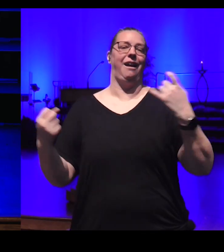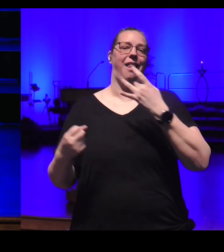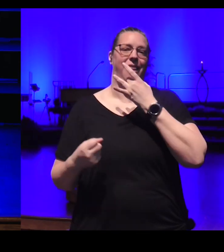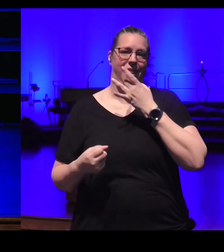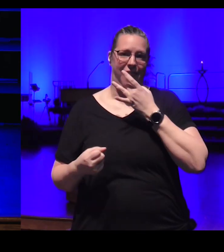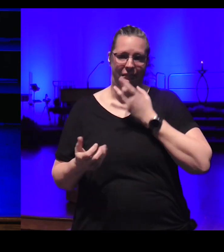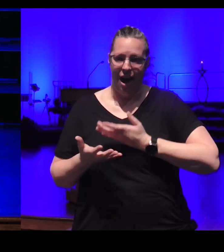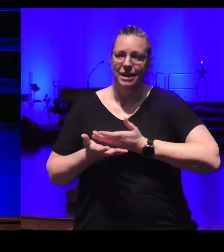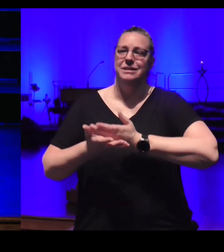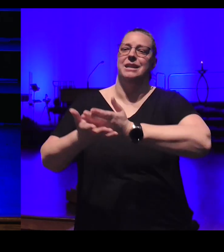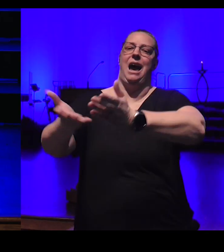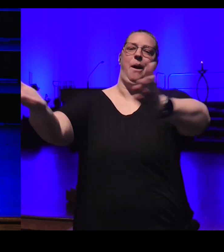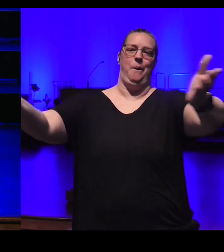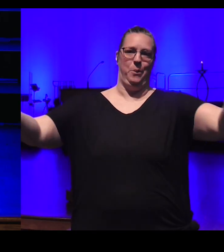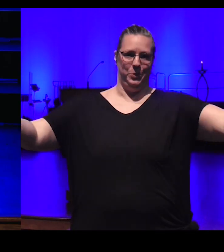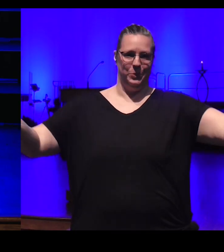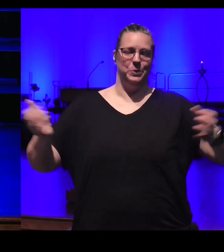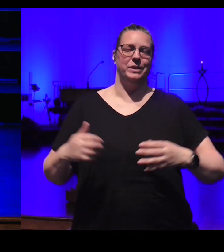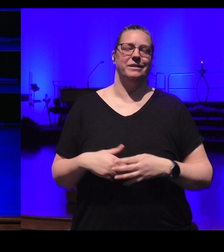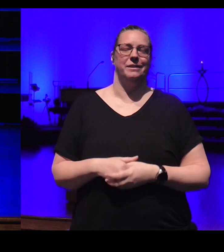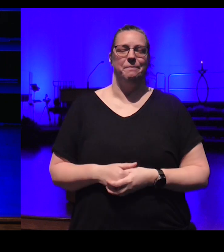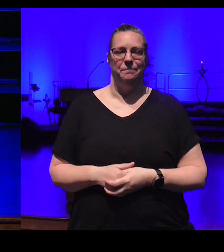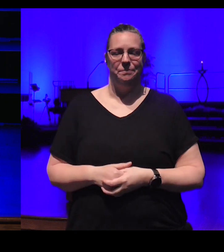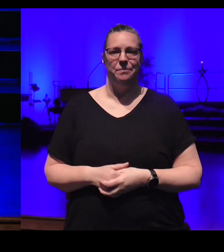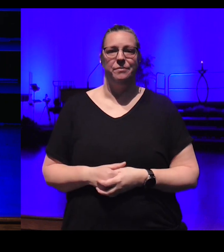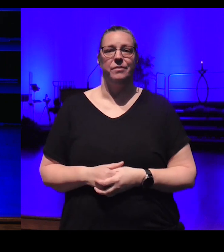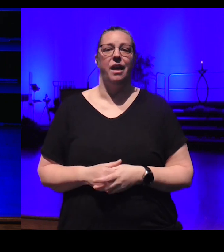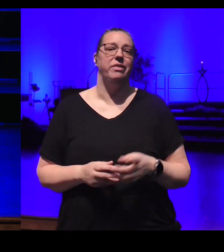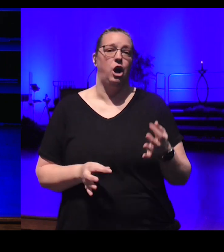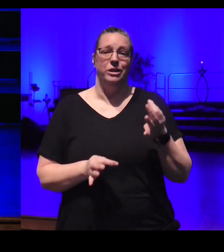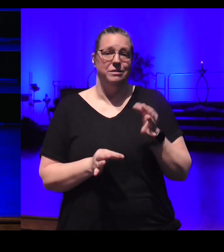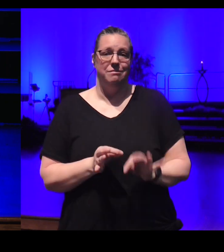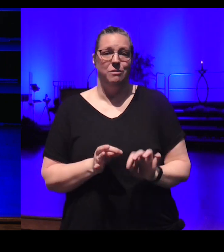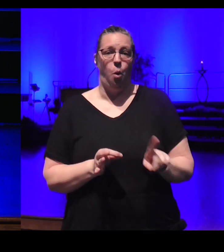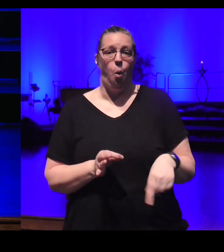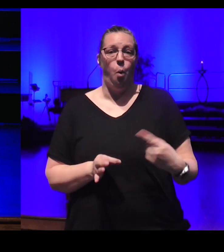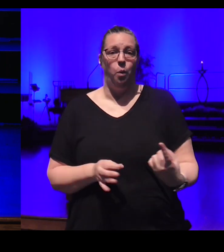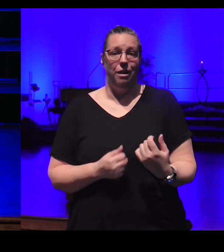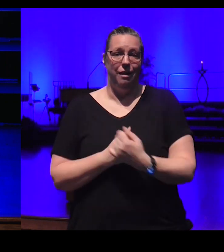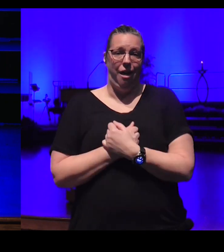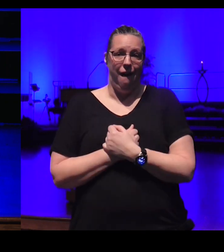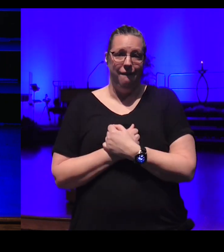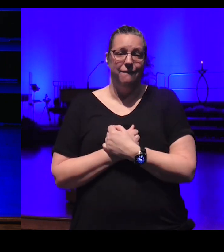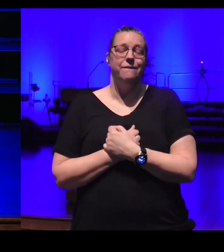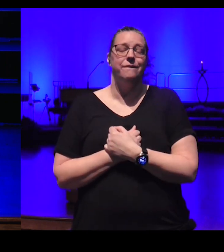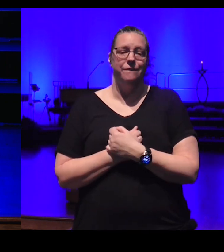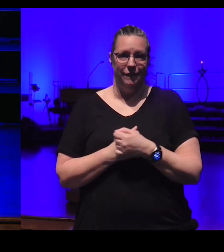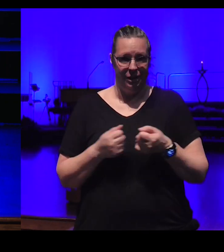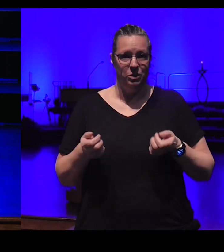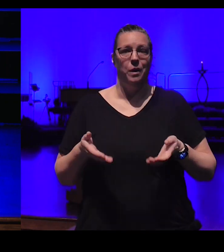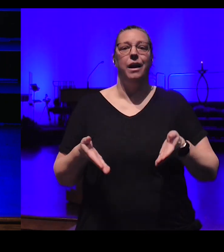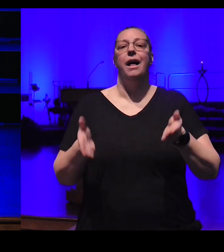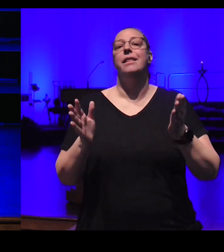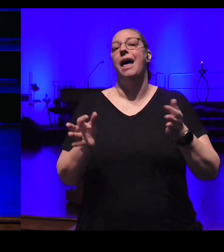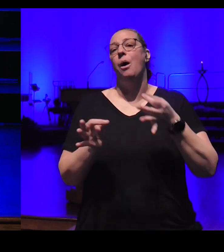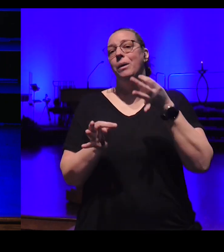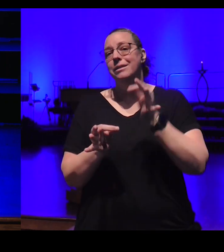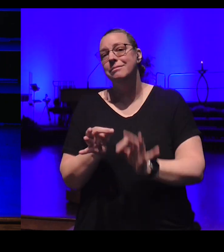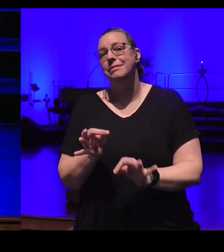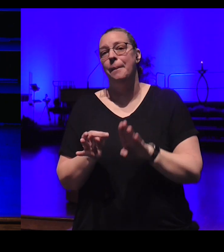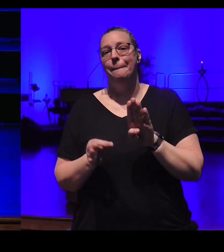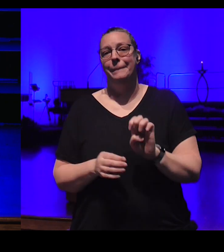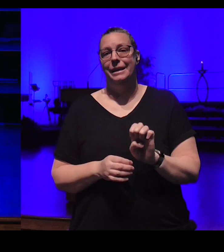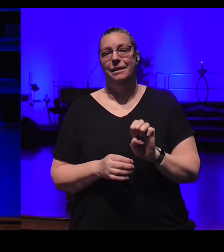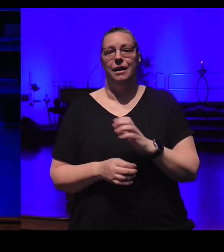light. There is only love. So we allow it to be, and so